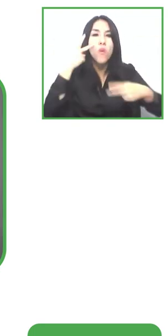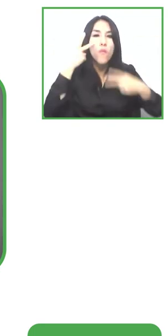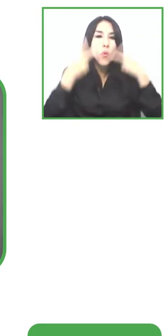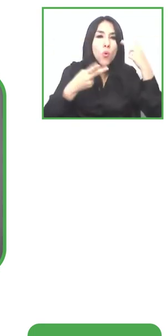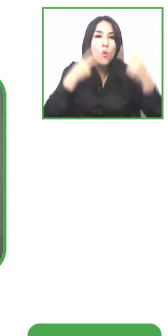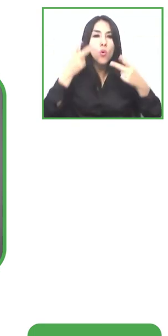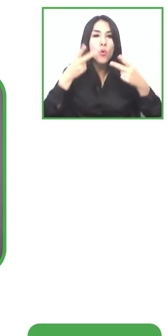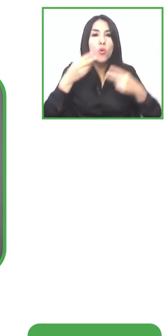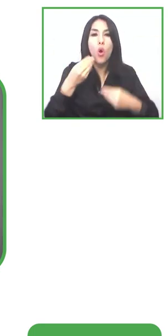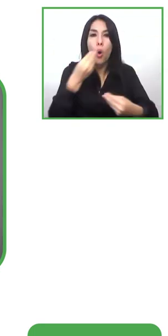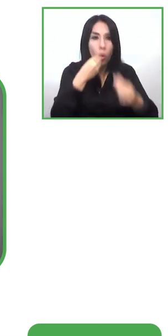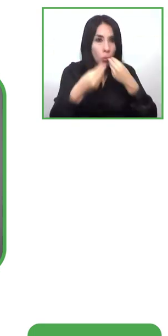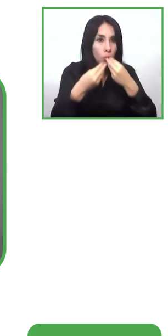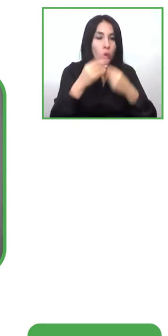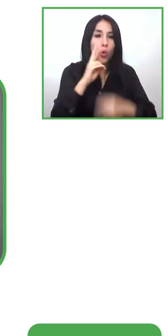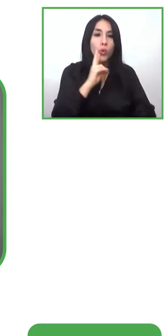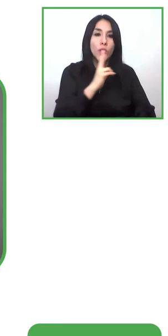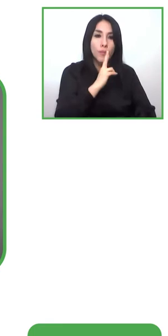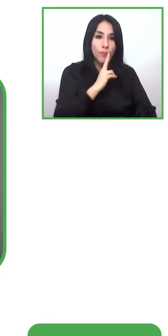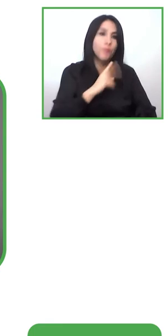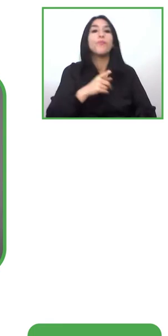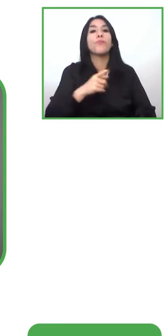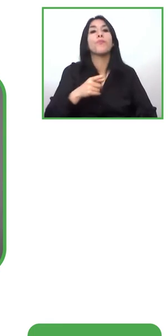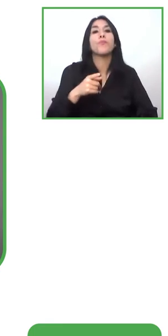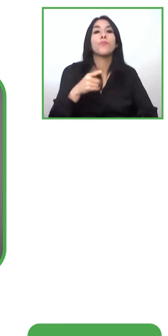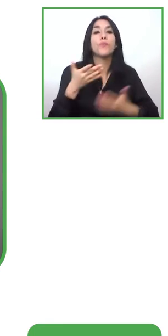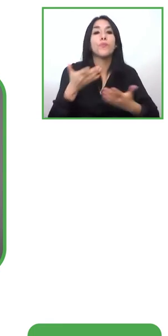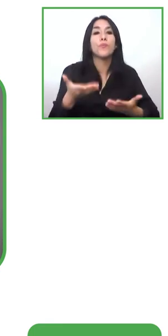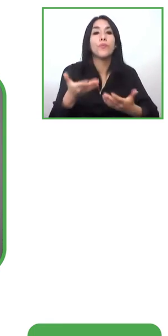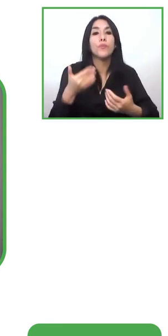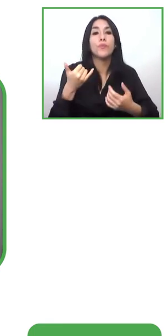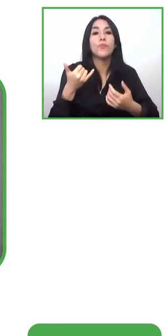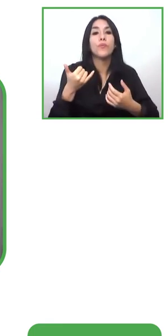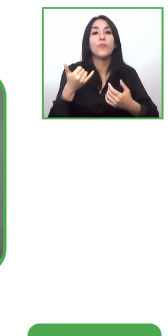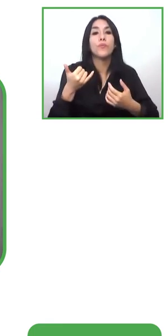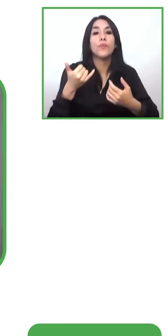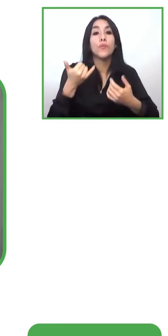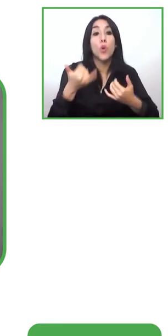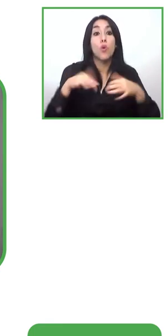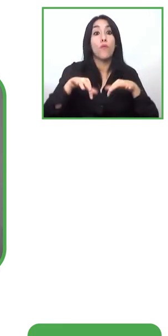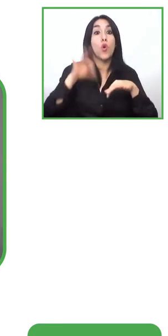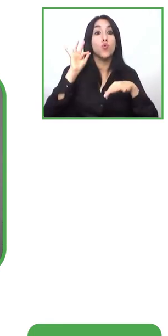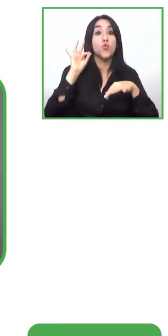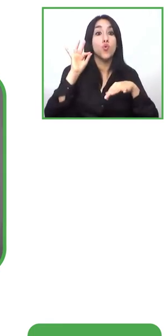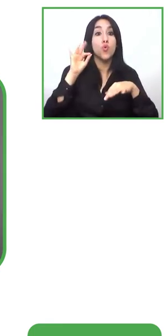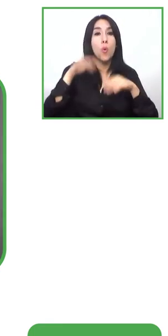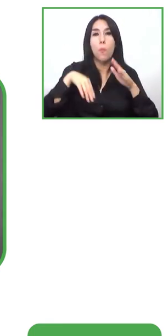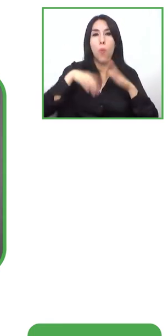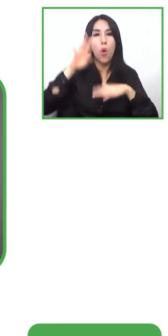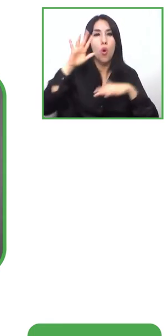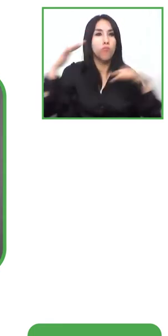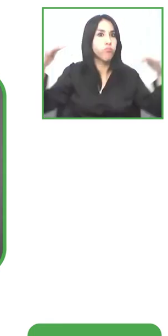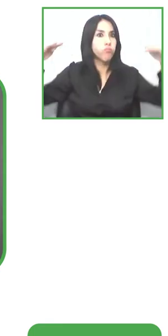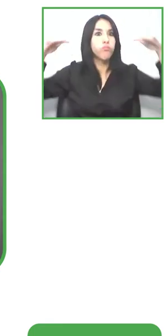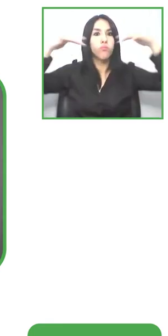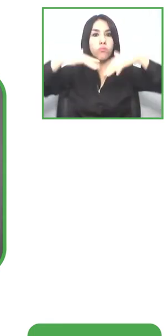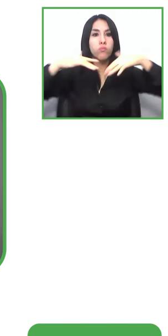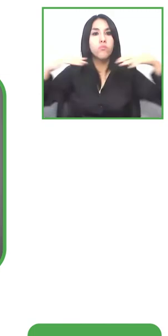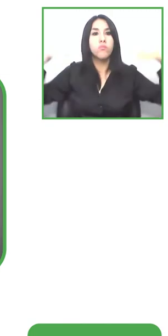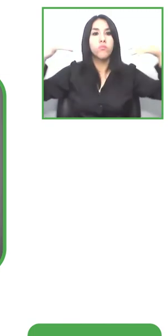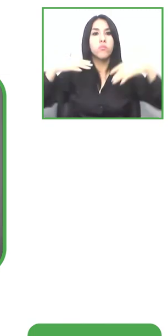recovers, they should know that we're open, that this is an open project for